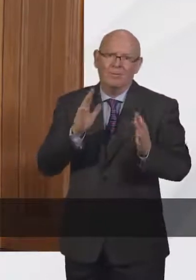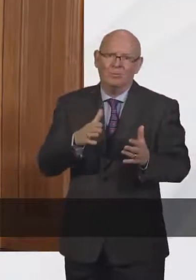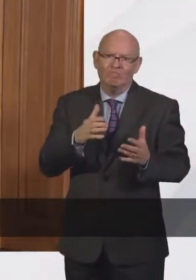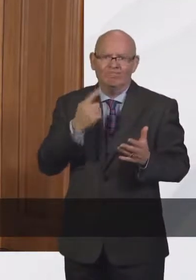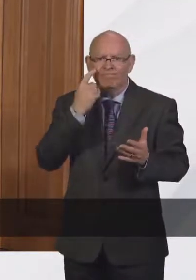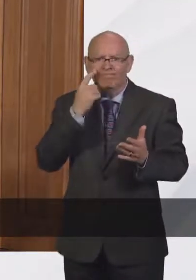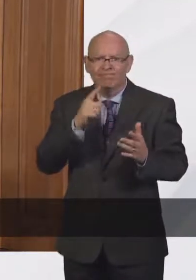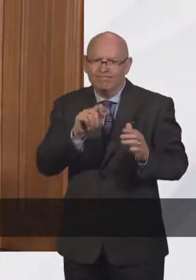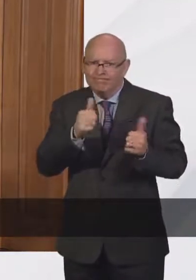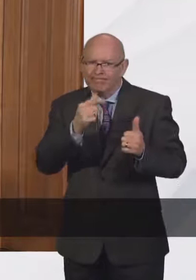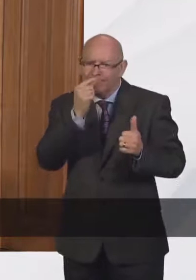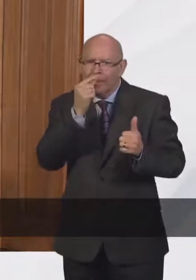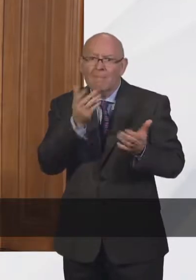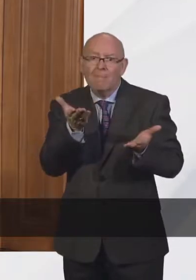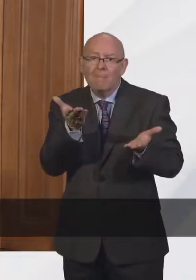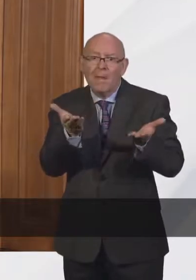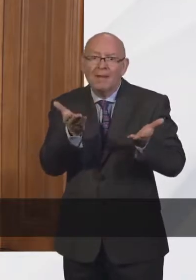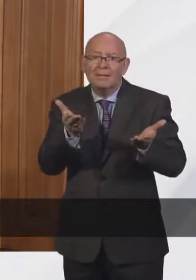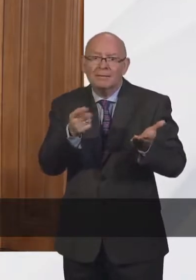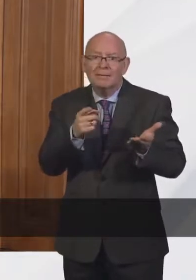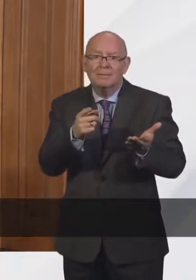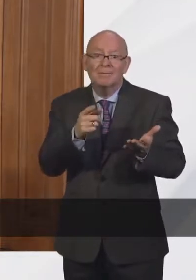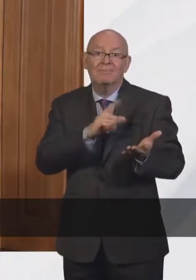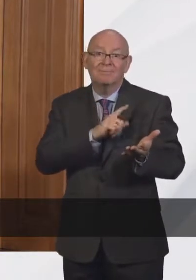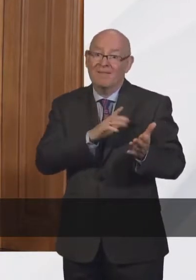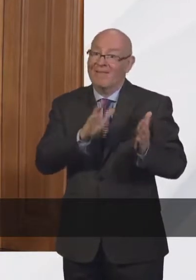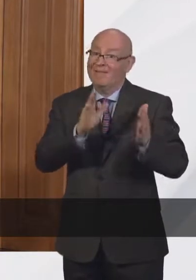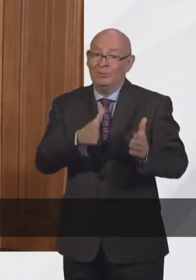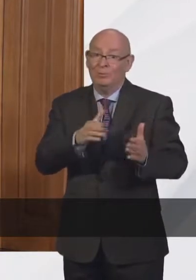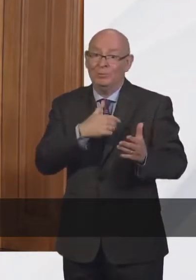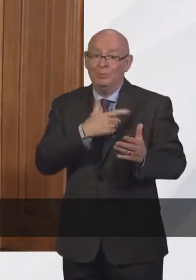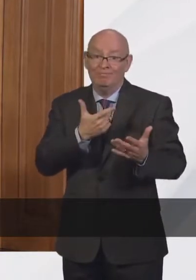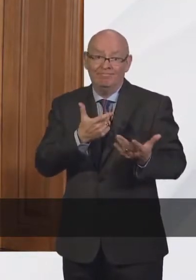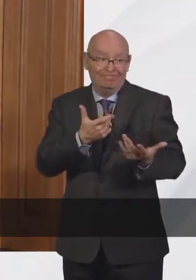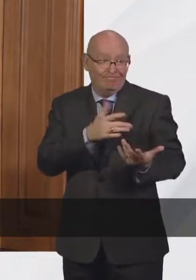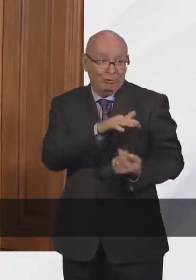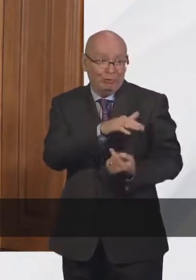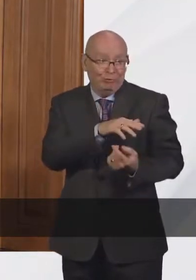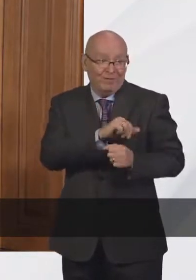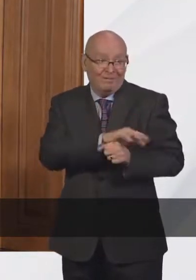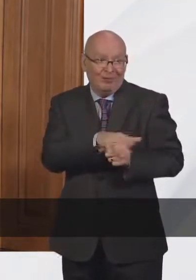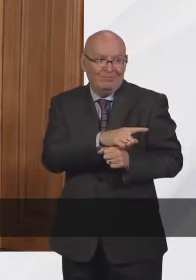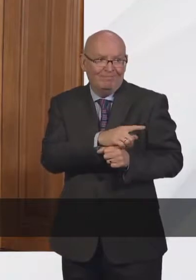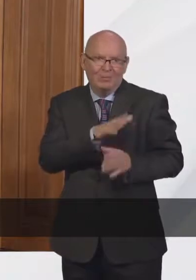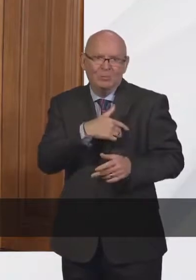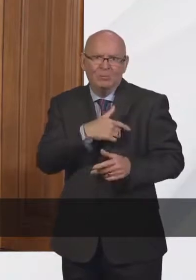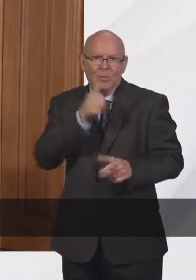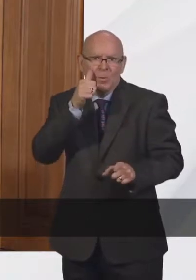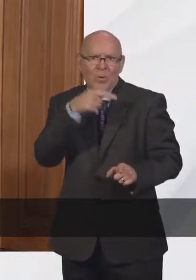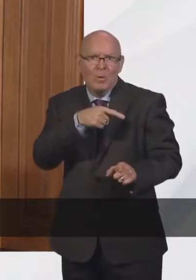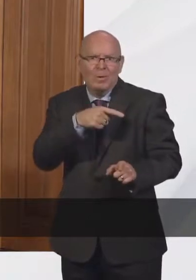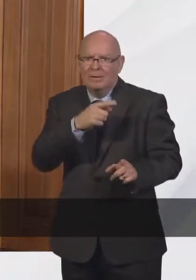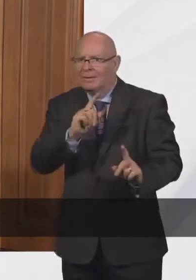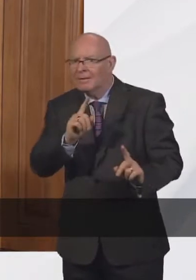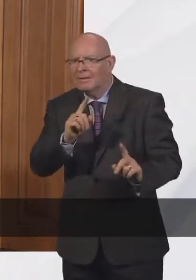risks that allows us to operate in a reasonably normal way for a prolonged period. And I think